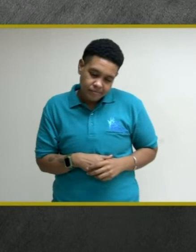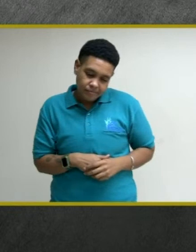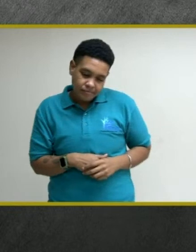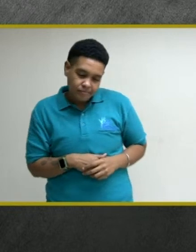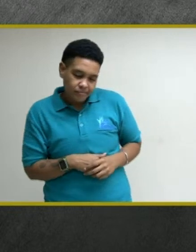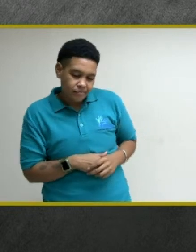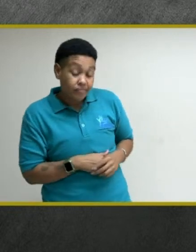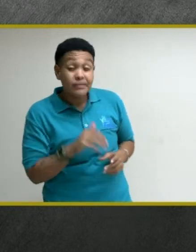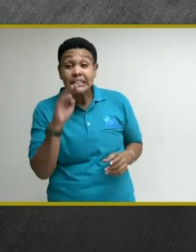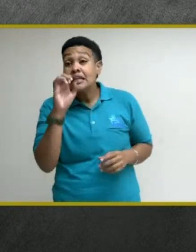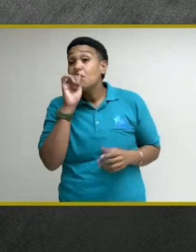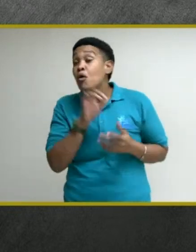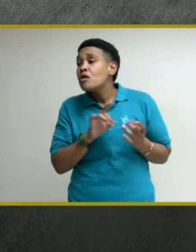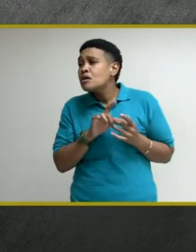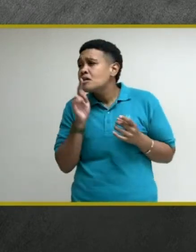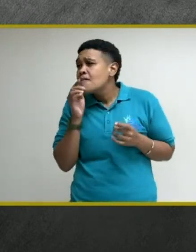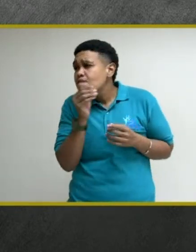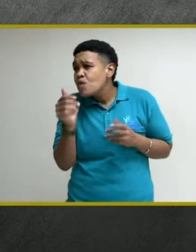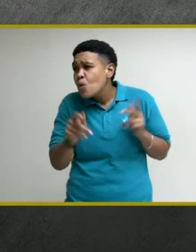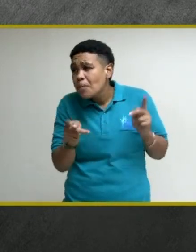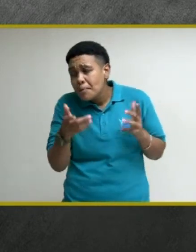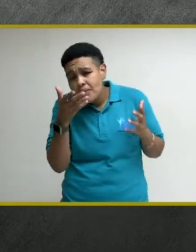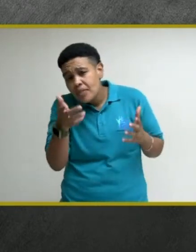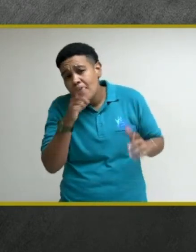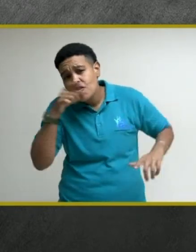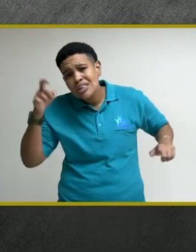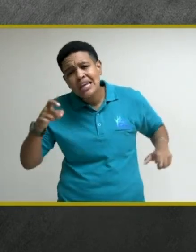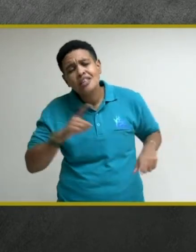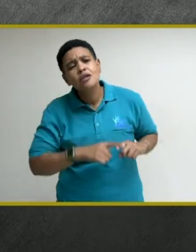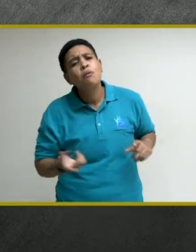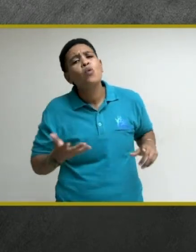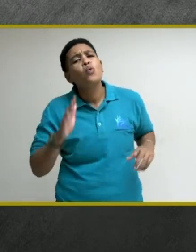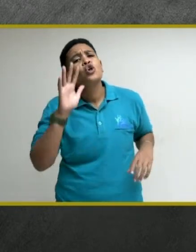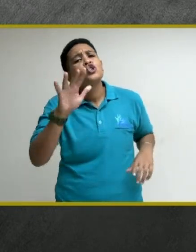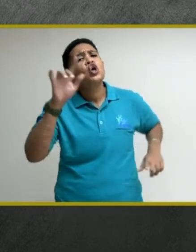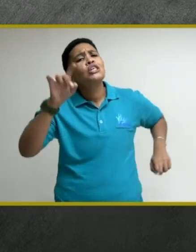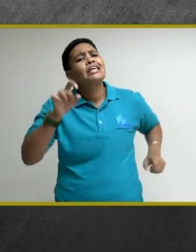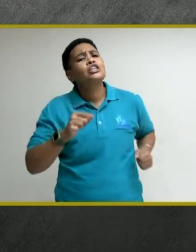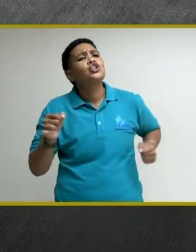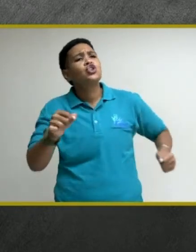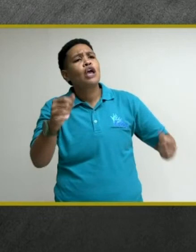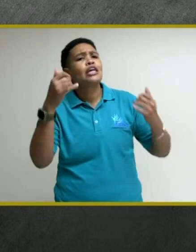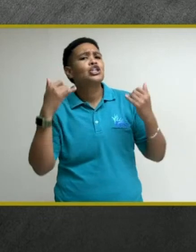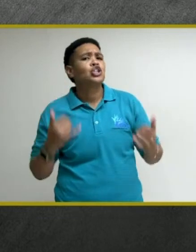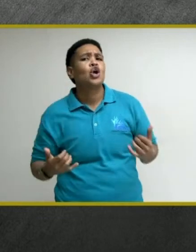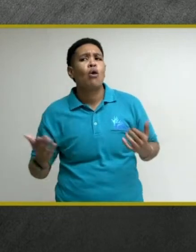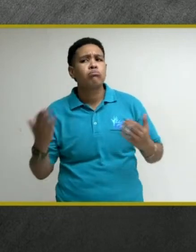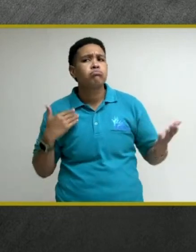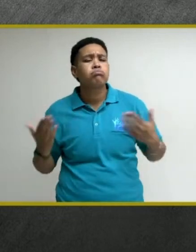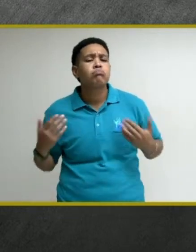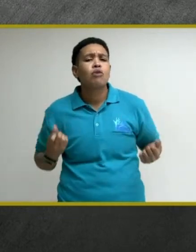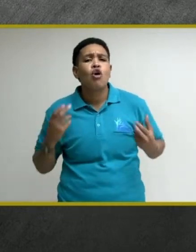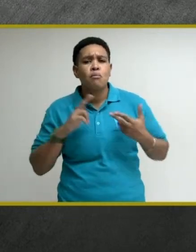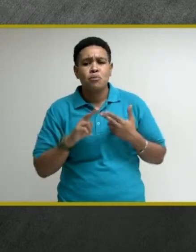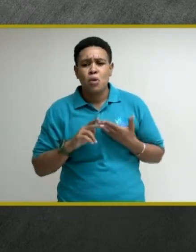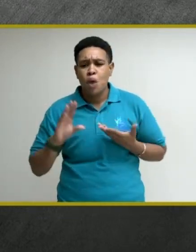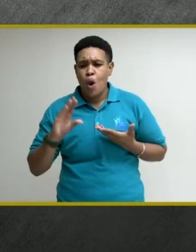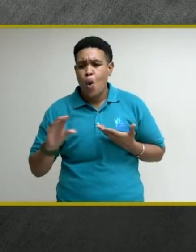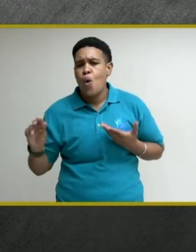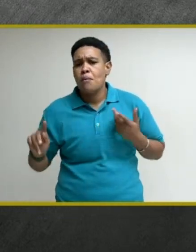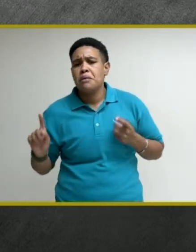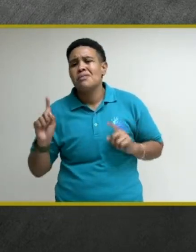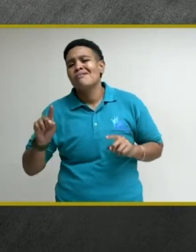people presenting to be tested. But what is your testing strategy now? Now that numbers are a bit lower and so